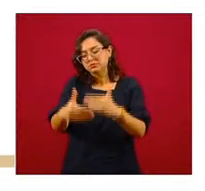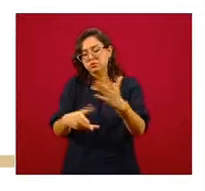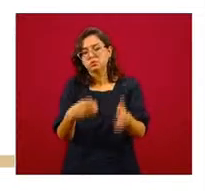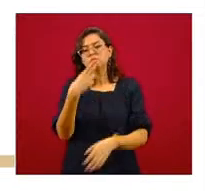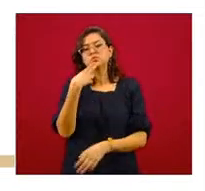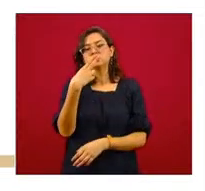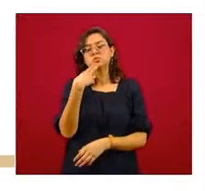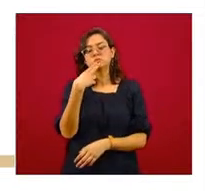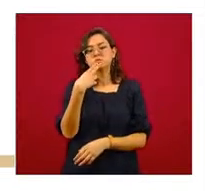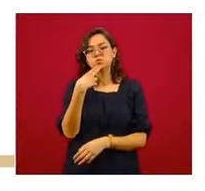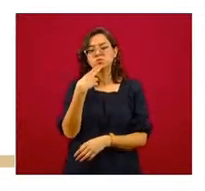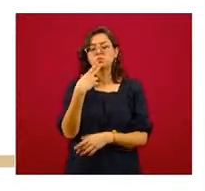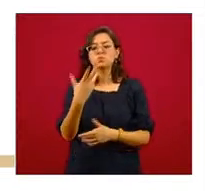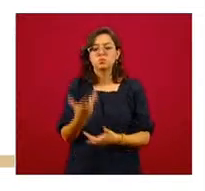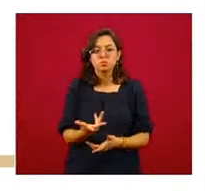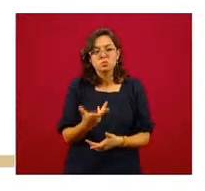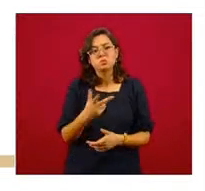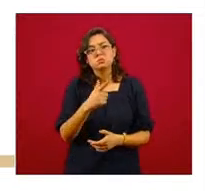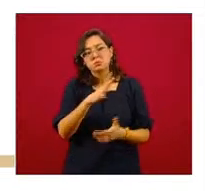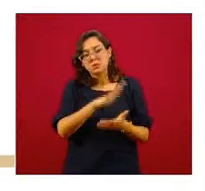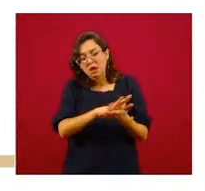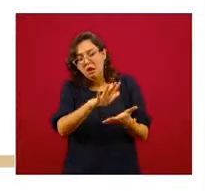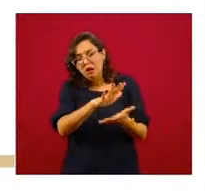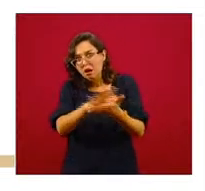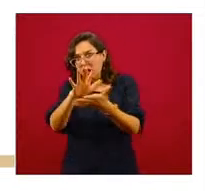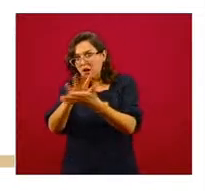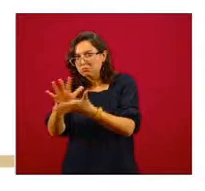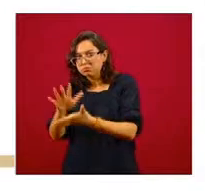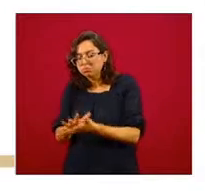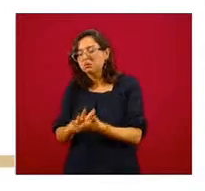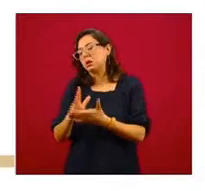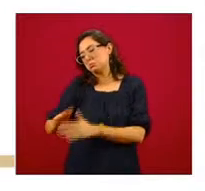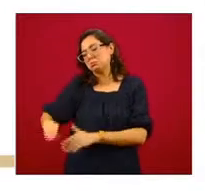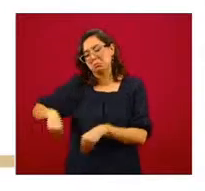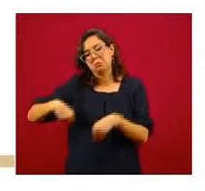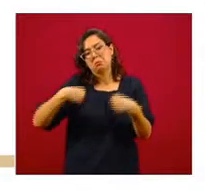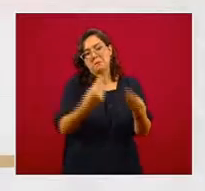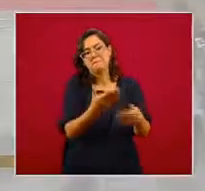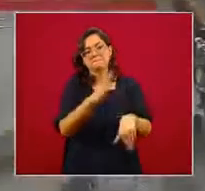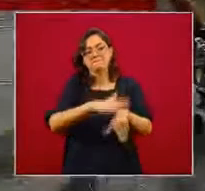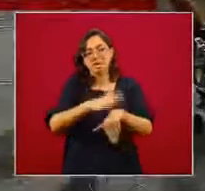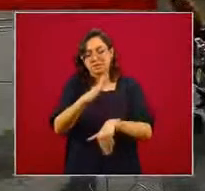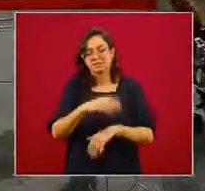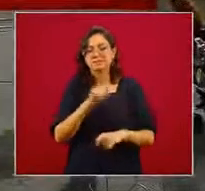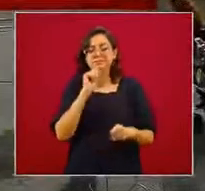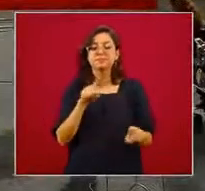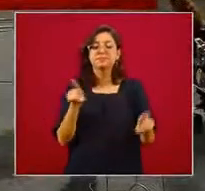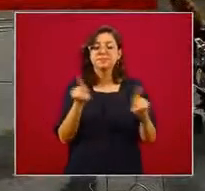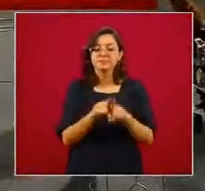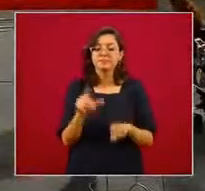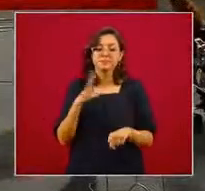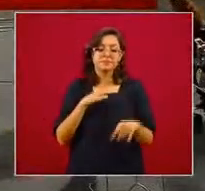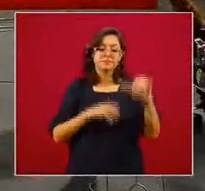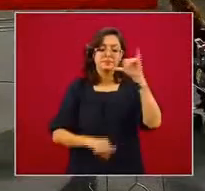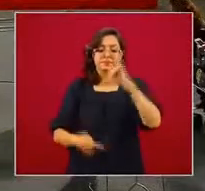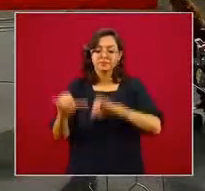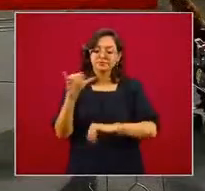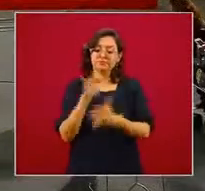INDRE will continue to distribute the tests throughout the country,